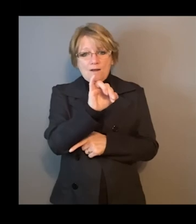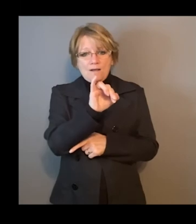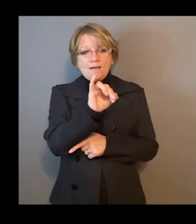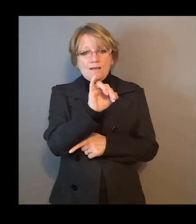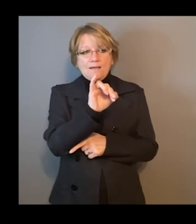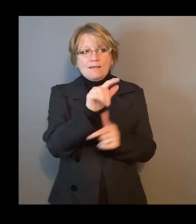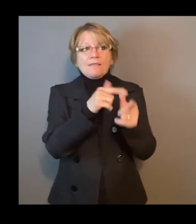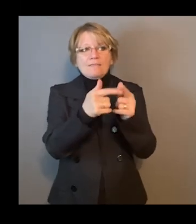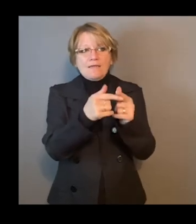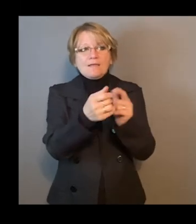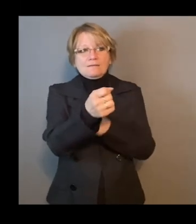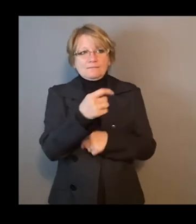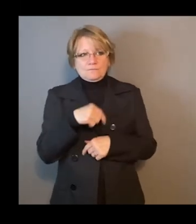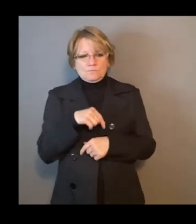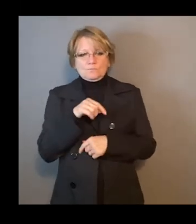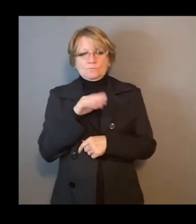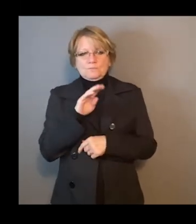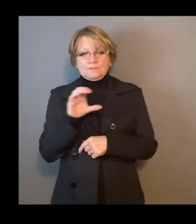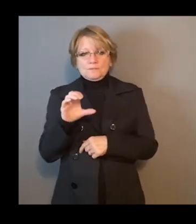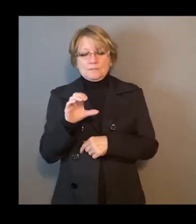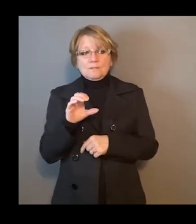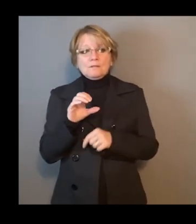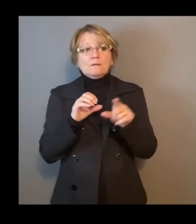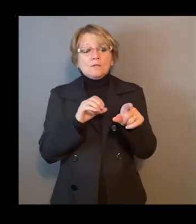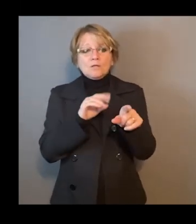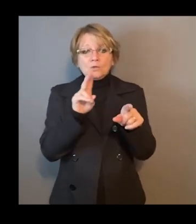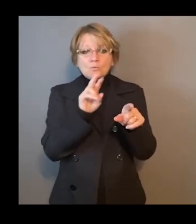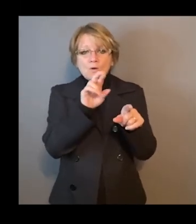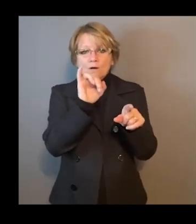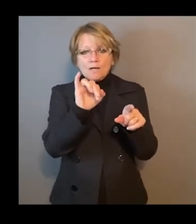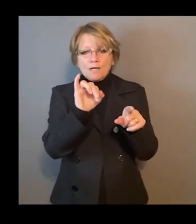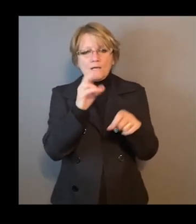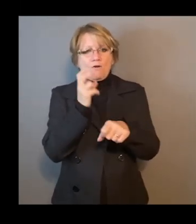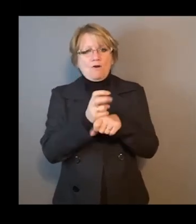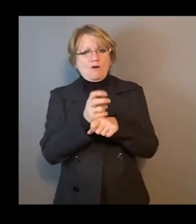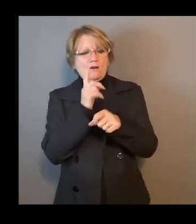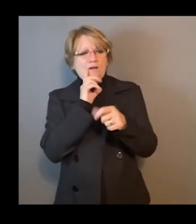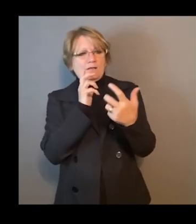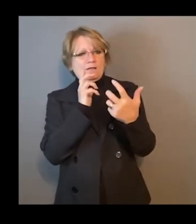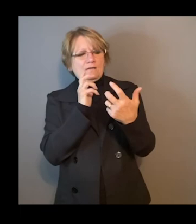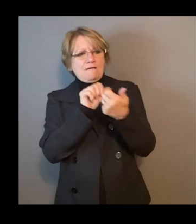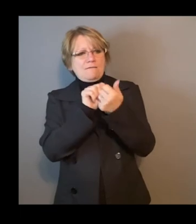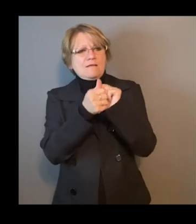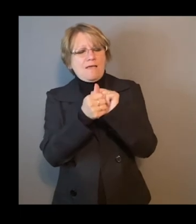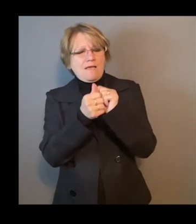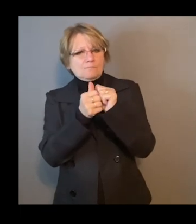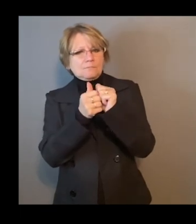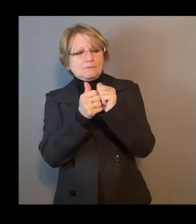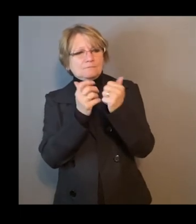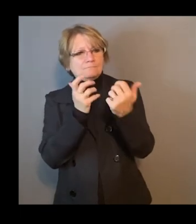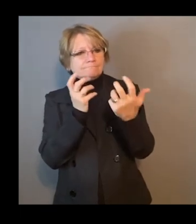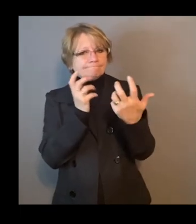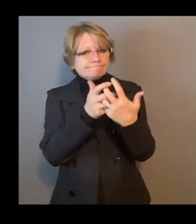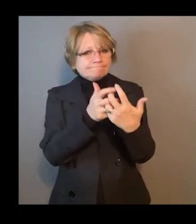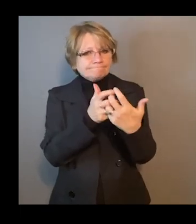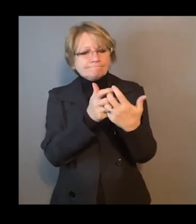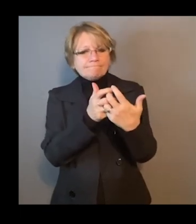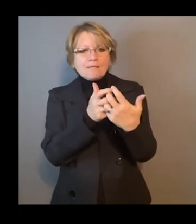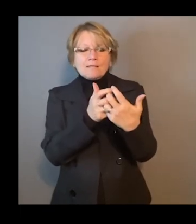before I even came to Bristol. So when I was at URI, it was like, it was hard for me to adapt because it was like,